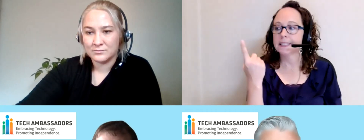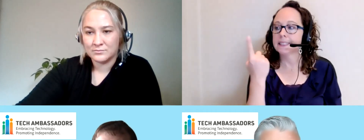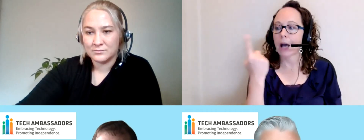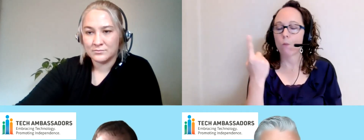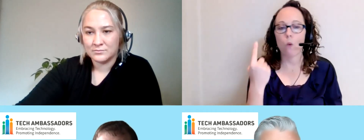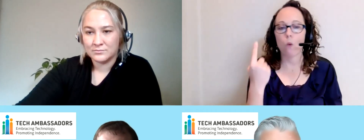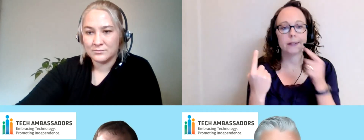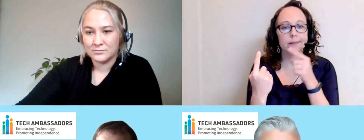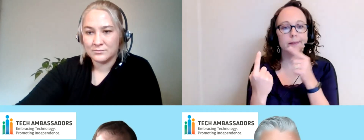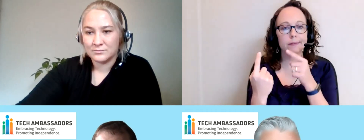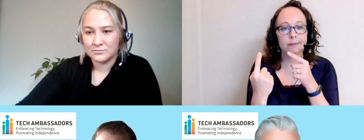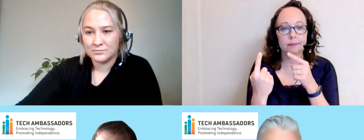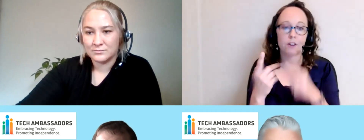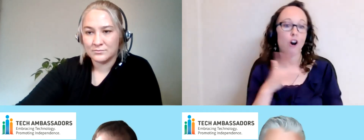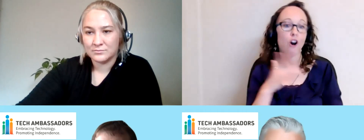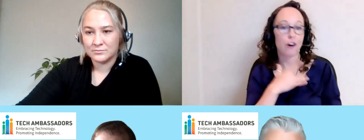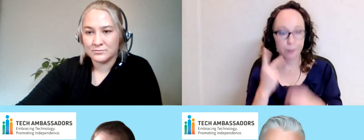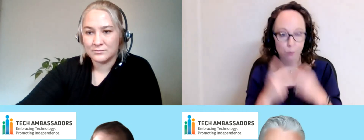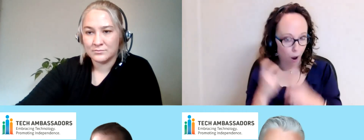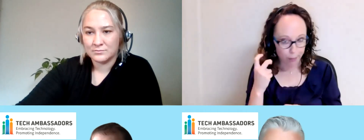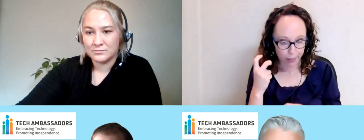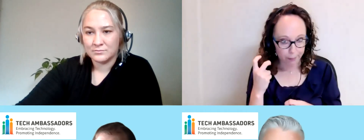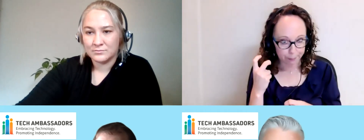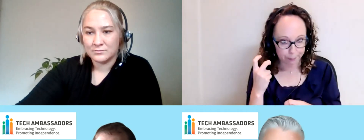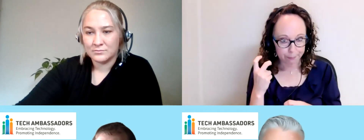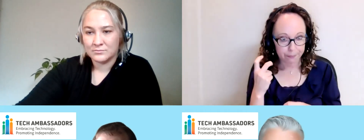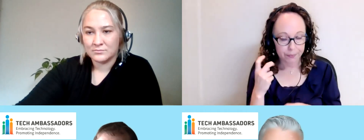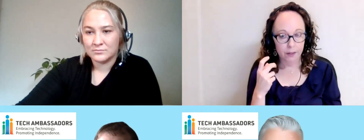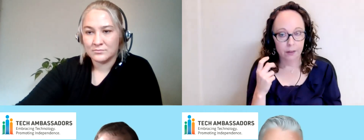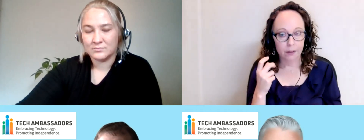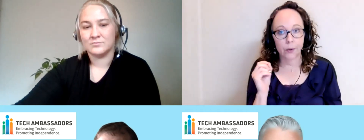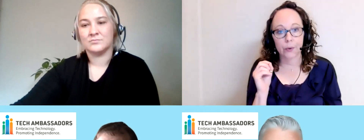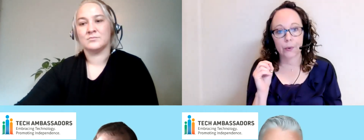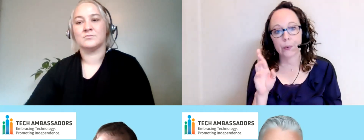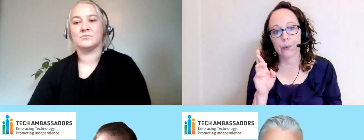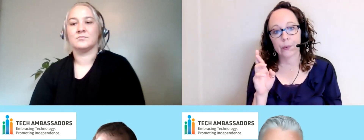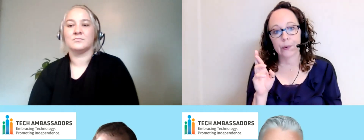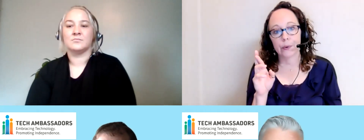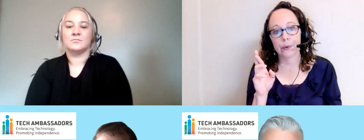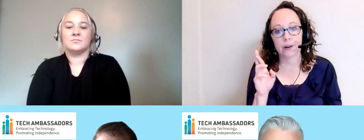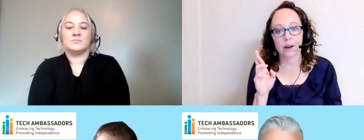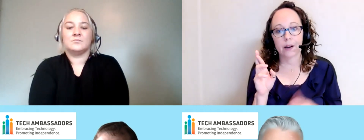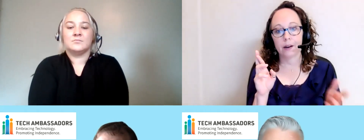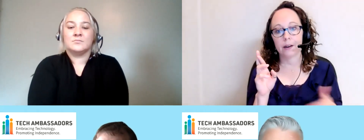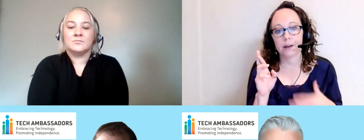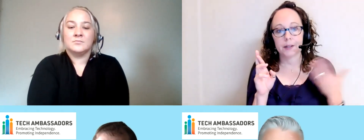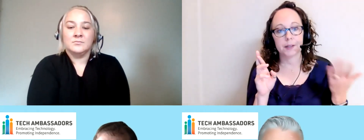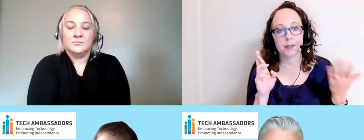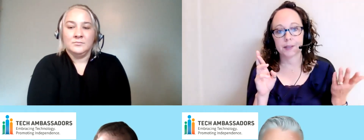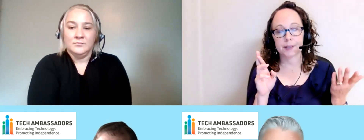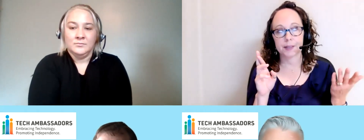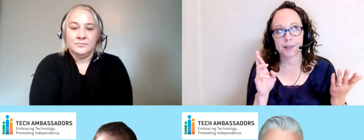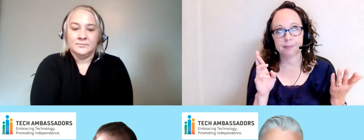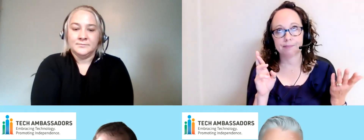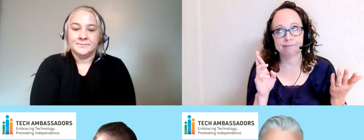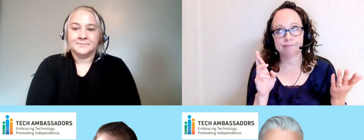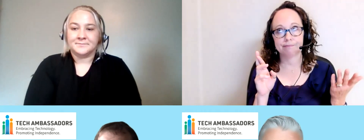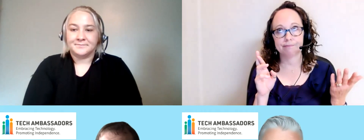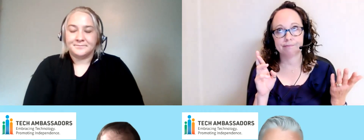problems with your heart, or like have like